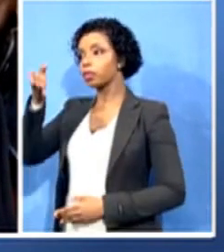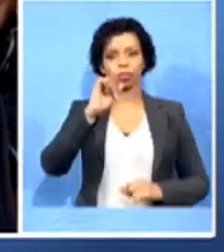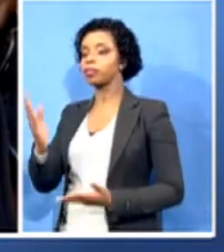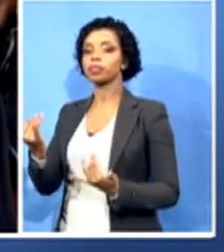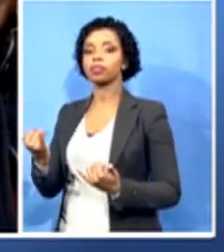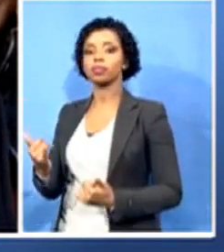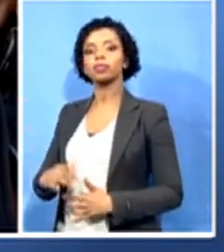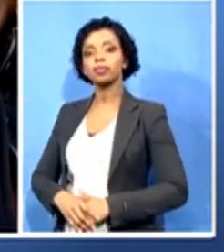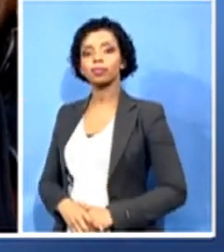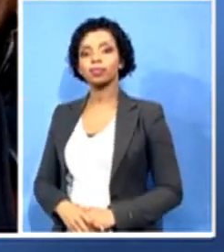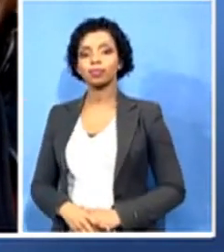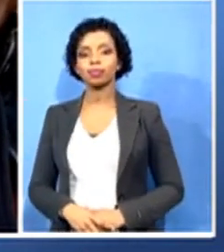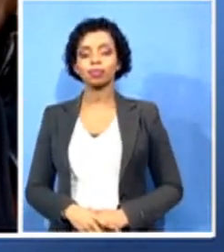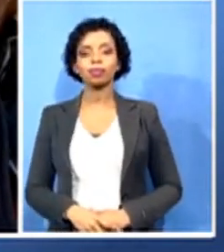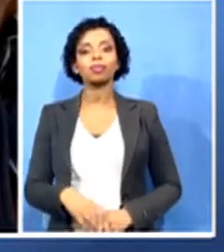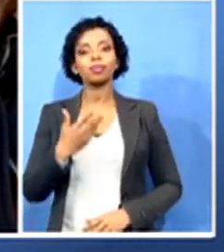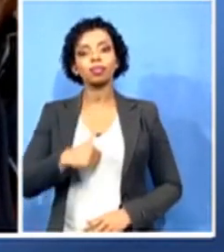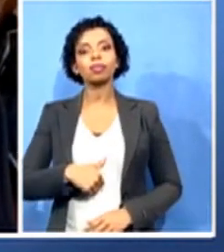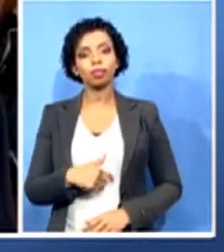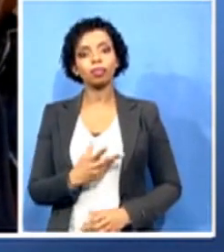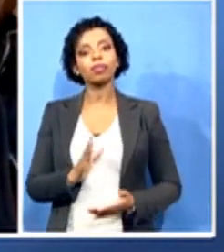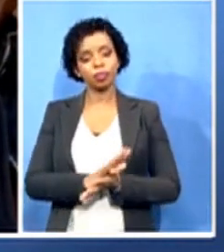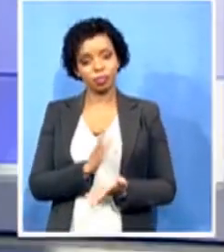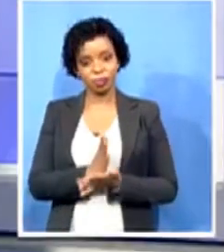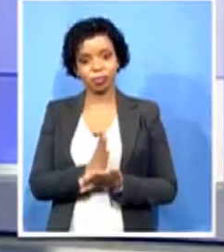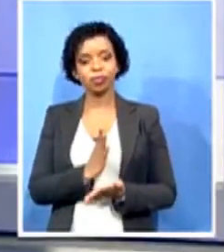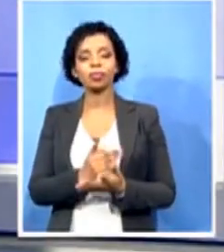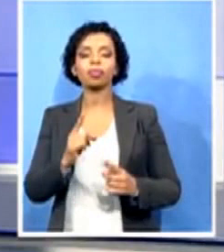definitely come. William Mabapa is the